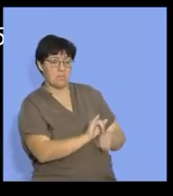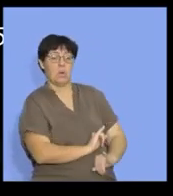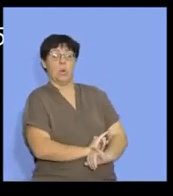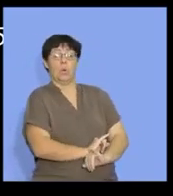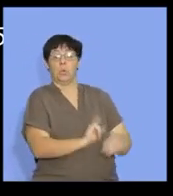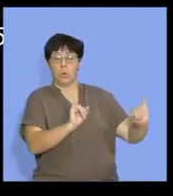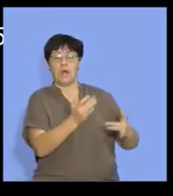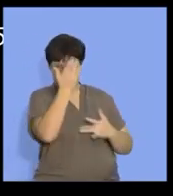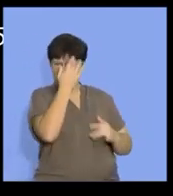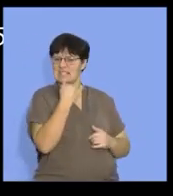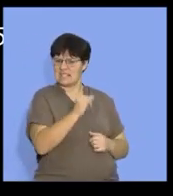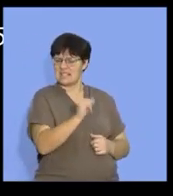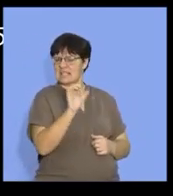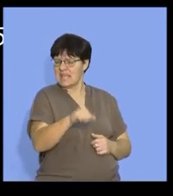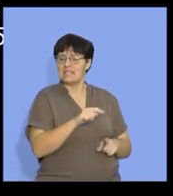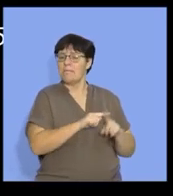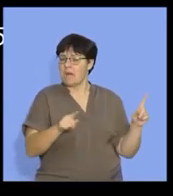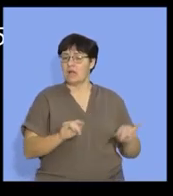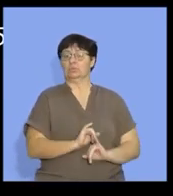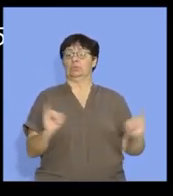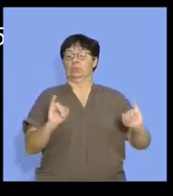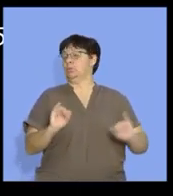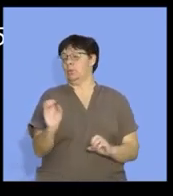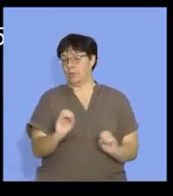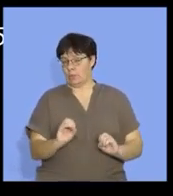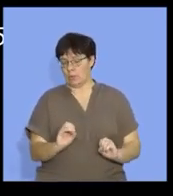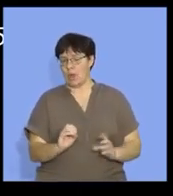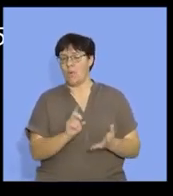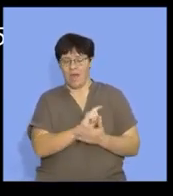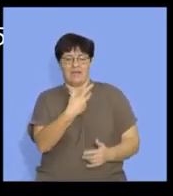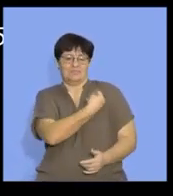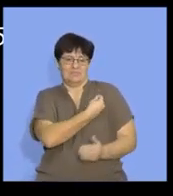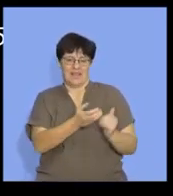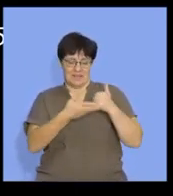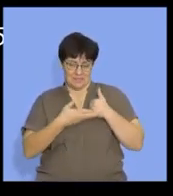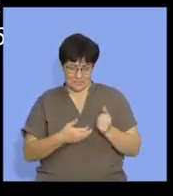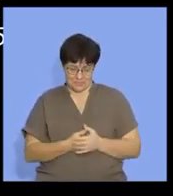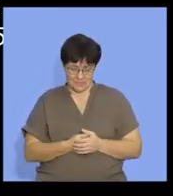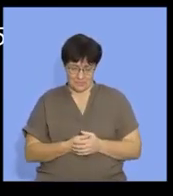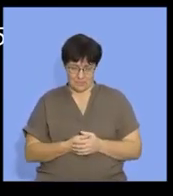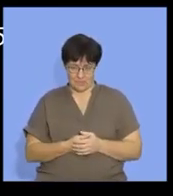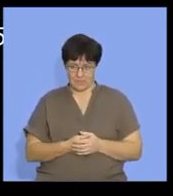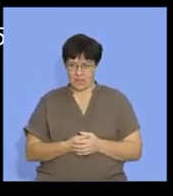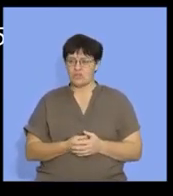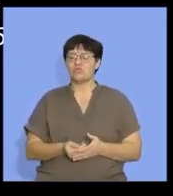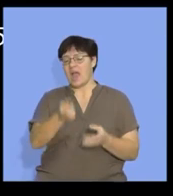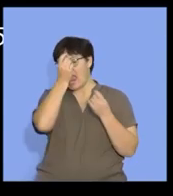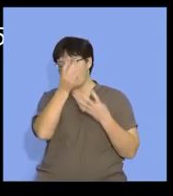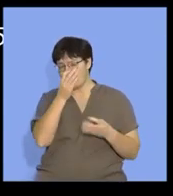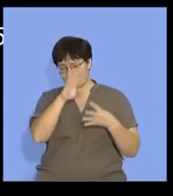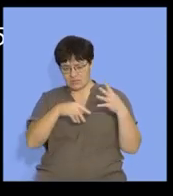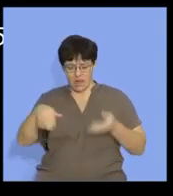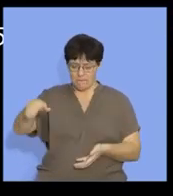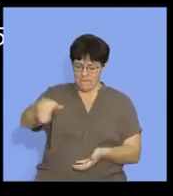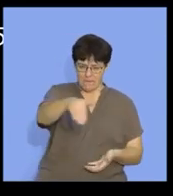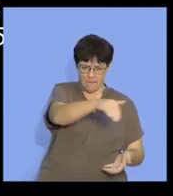get it as in such a serious way than if we didn't have the vaccines. Okay, so now the data